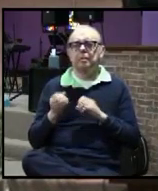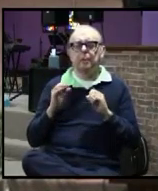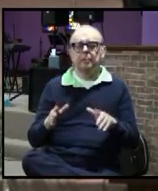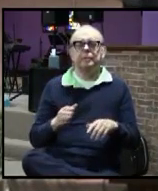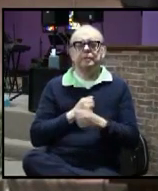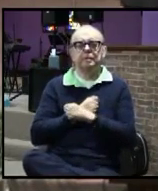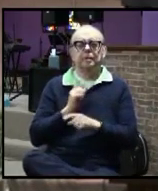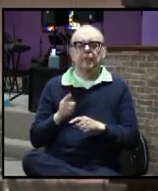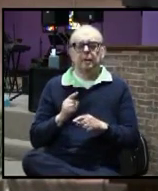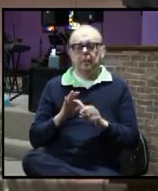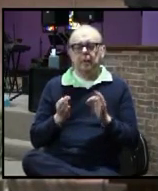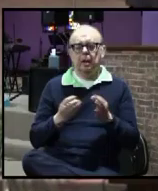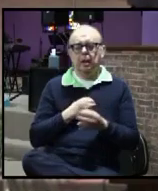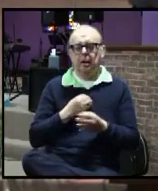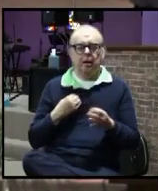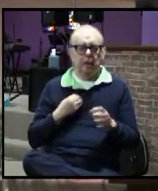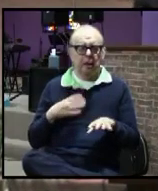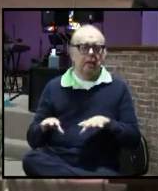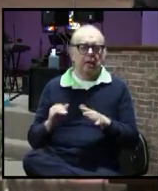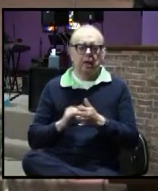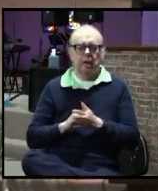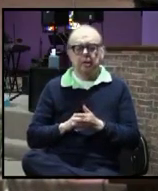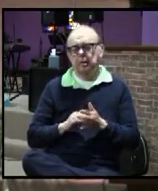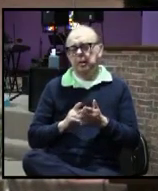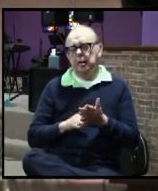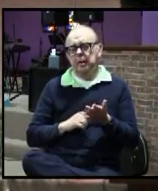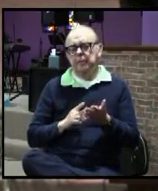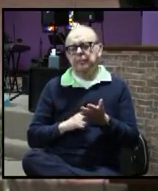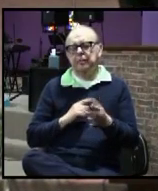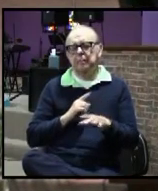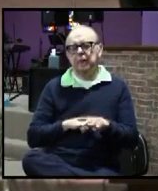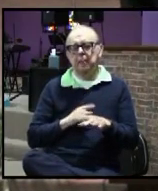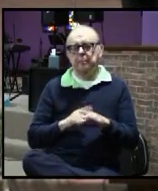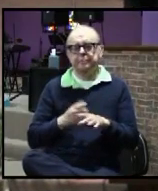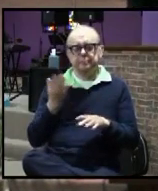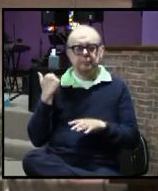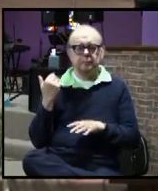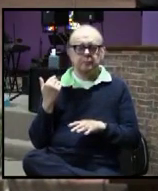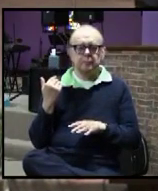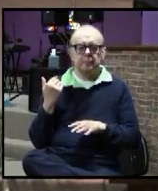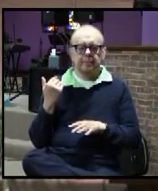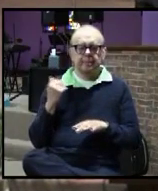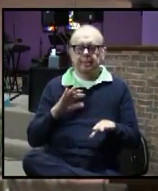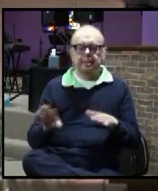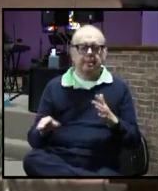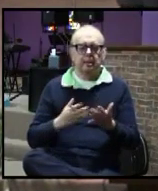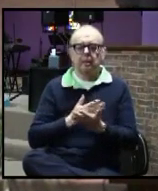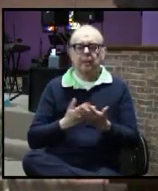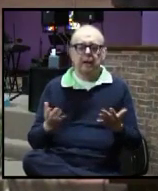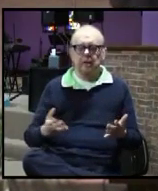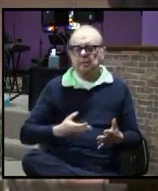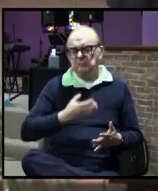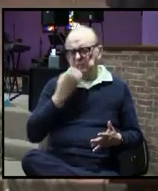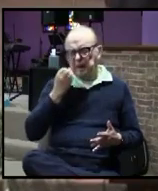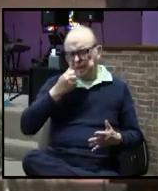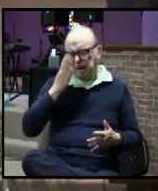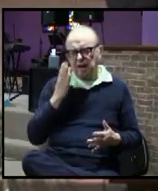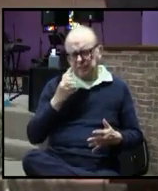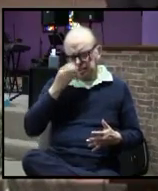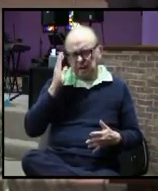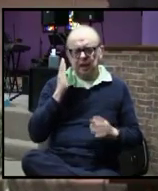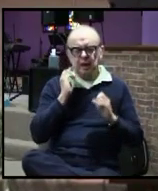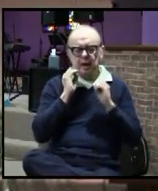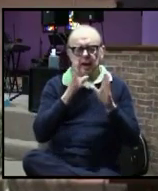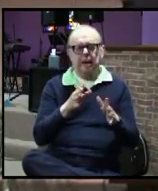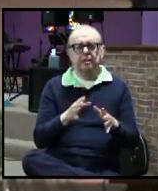Those who had lost loved ones and family members, they had done that because at some time in the past, either their family or them had done something to anger God, and God